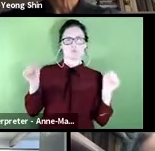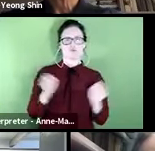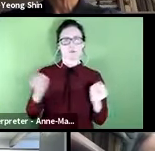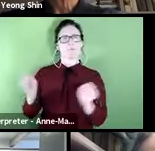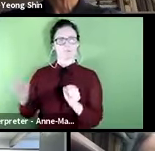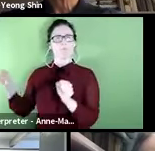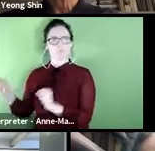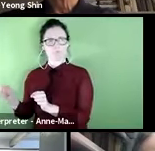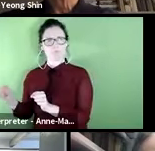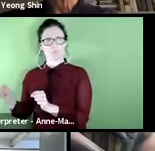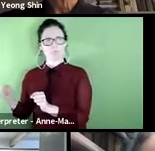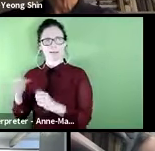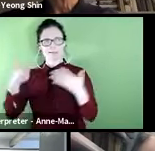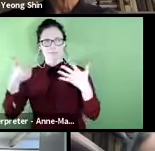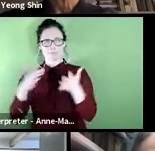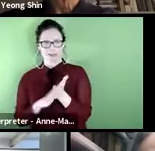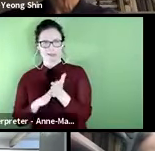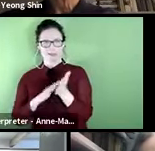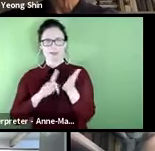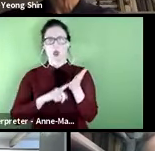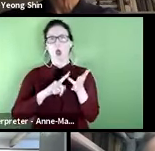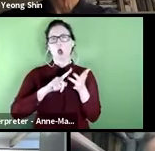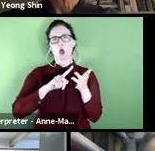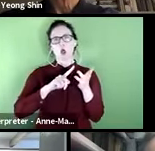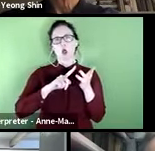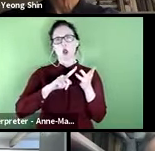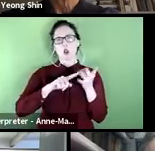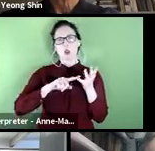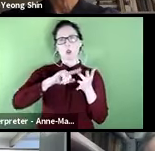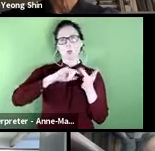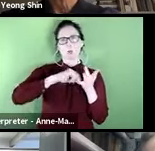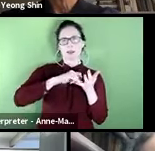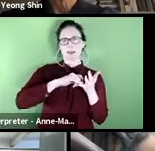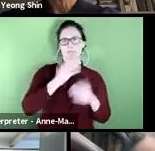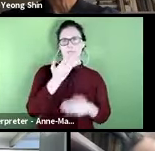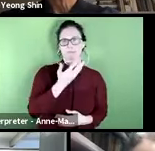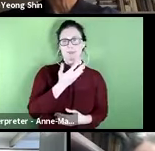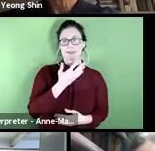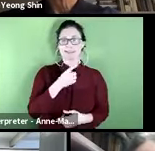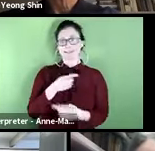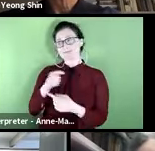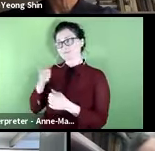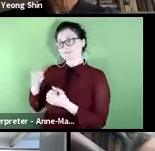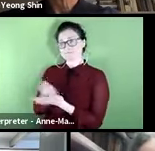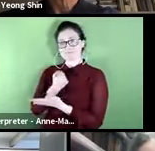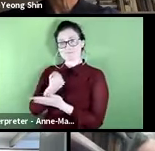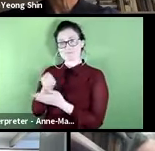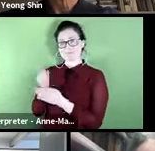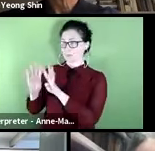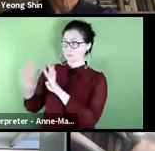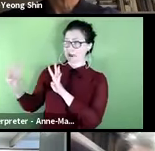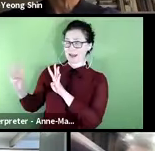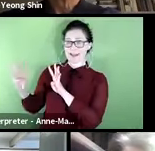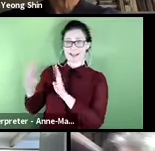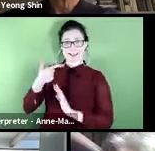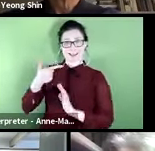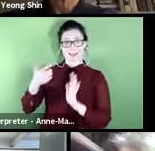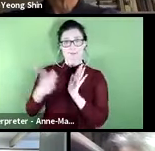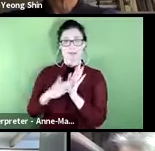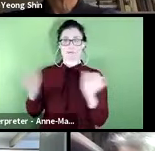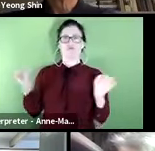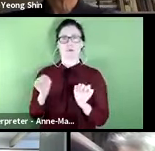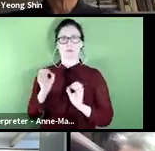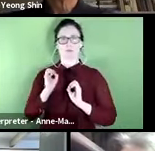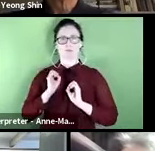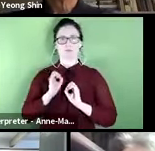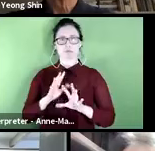time, 7 minutes, where they will only be able to give sadly, a brief précis of